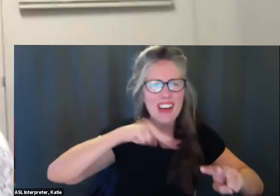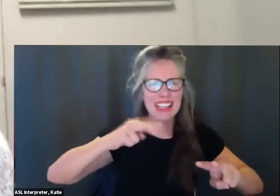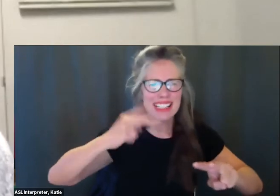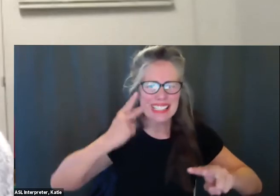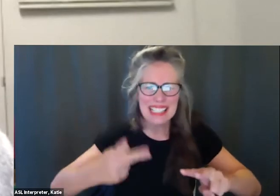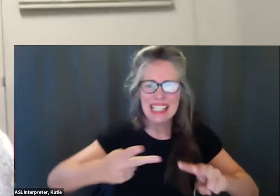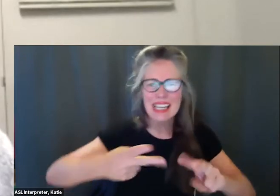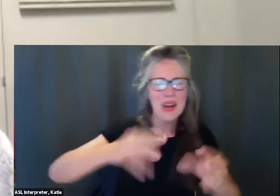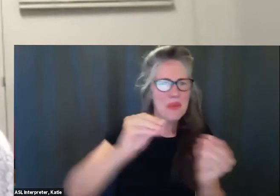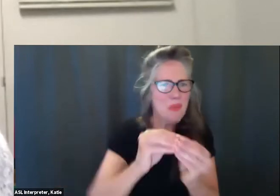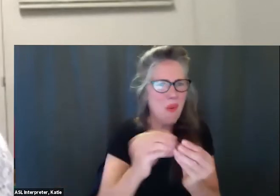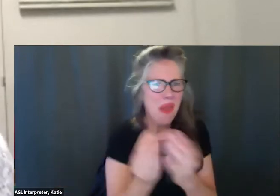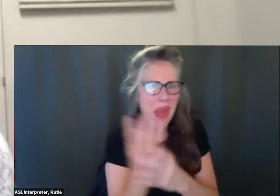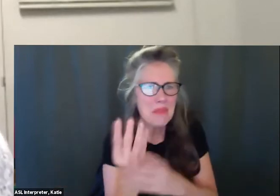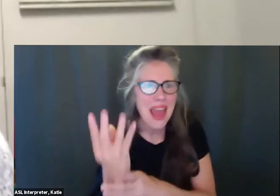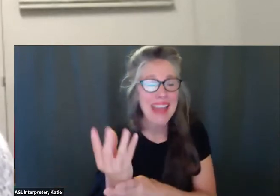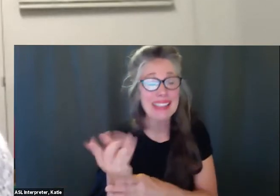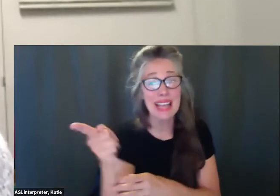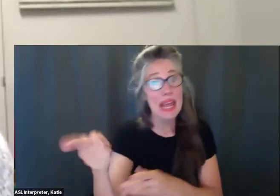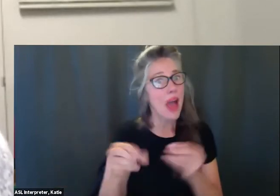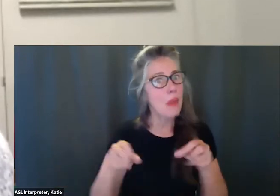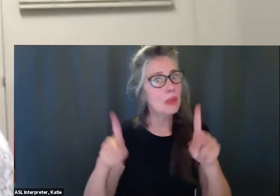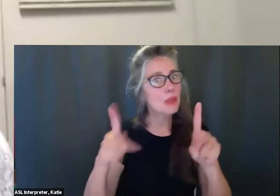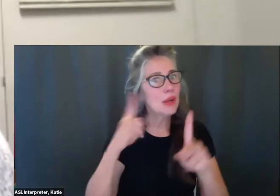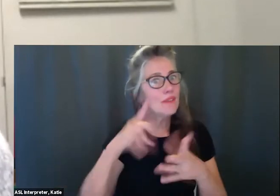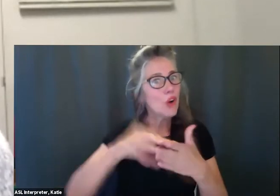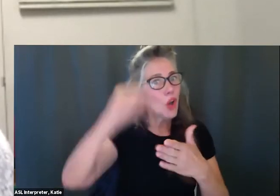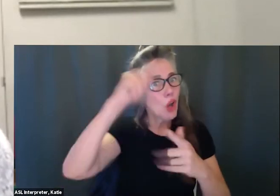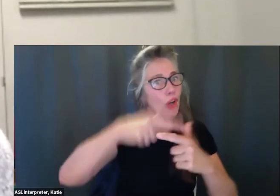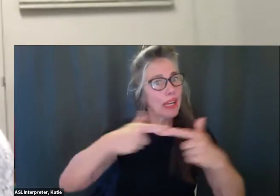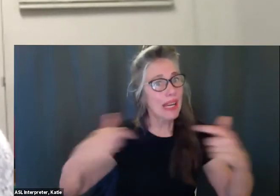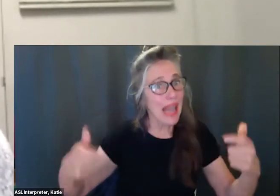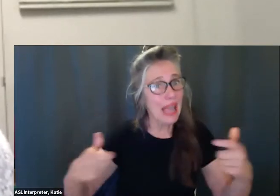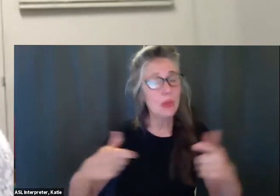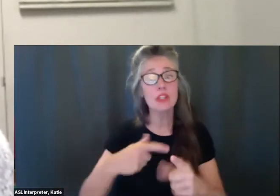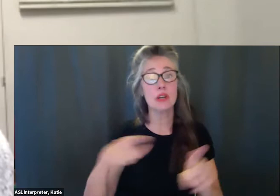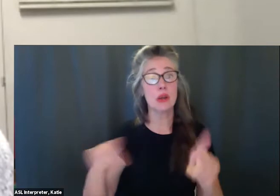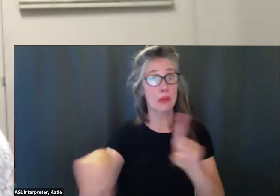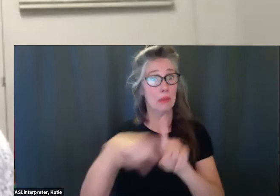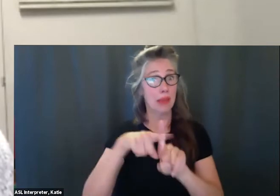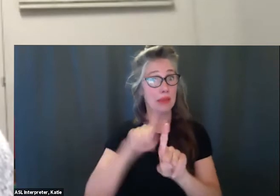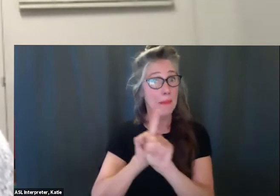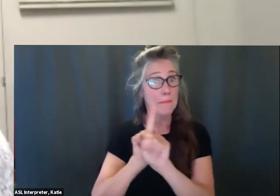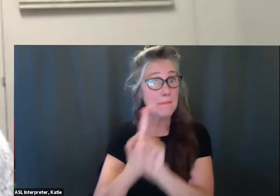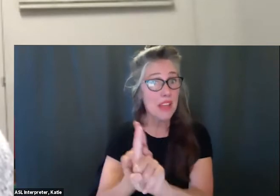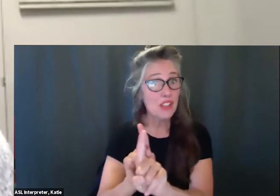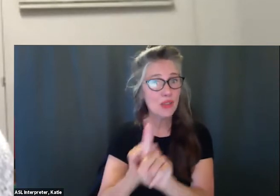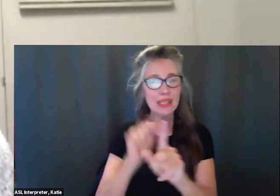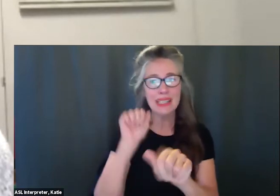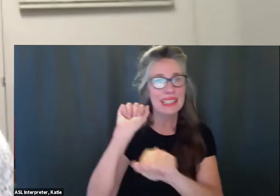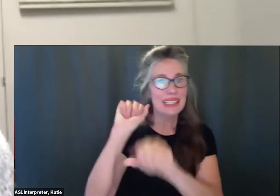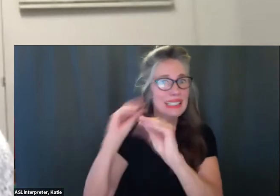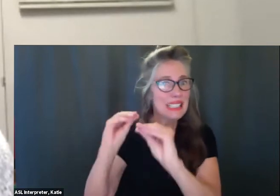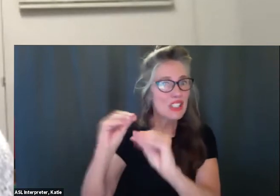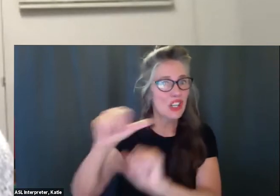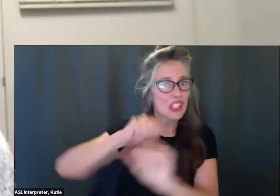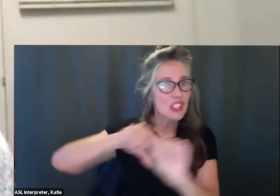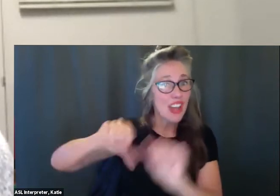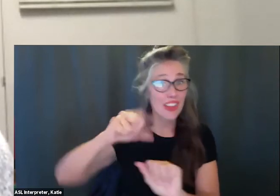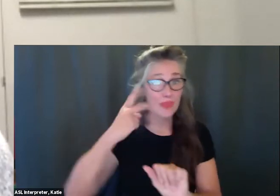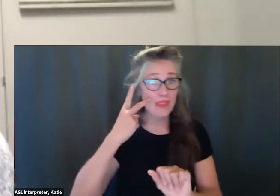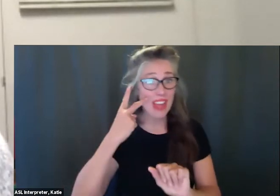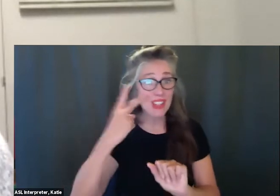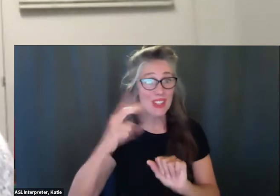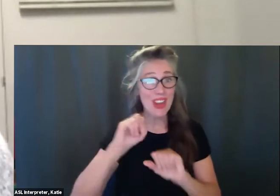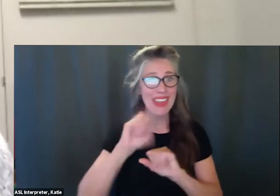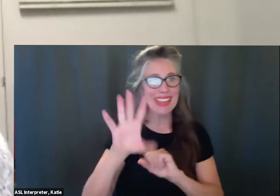and mentoring that is unique to that program. Also, if you watch the videos that were sent out and in